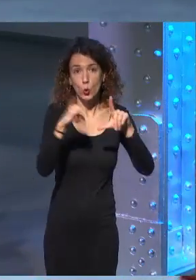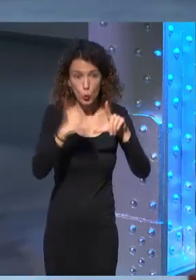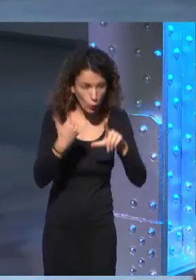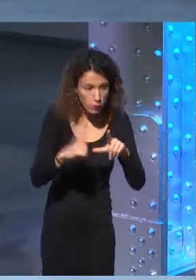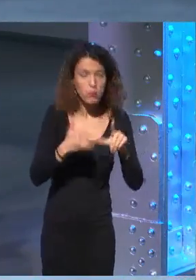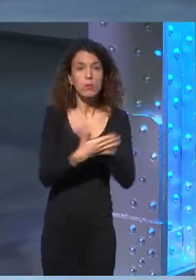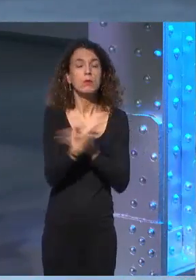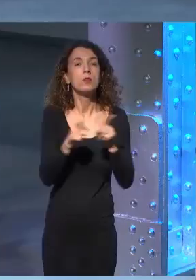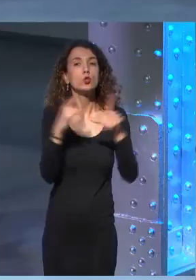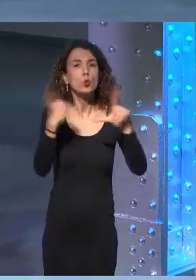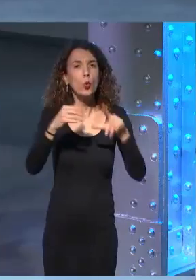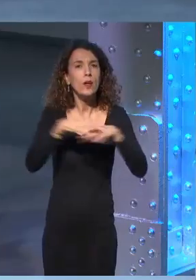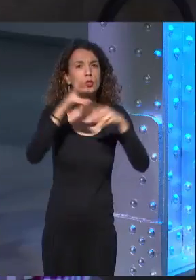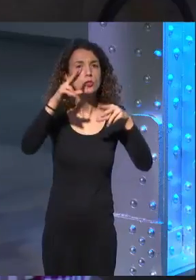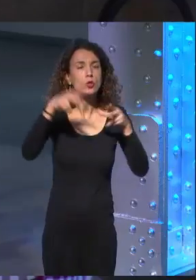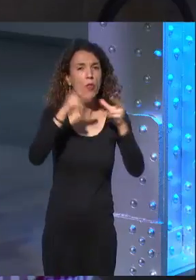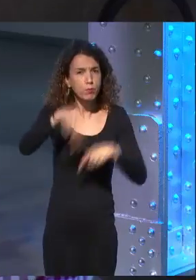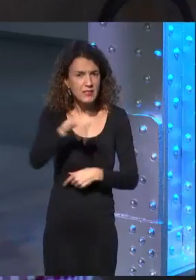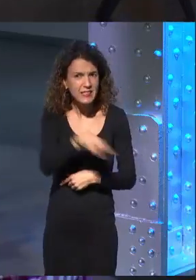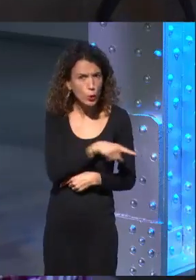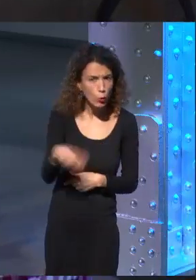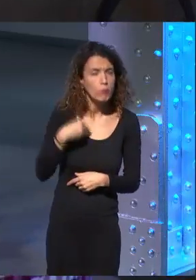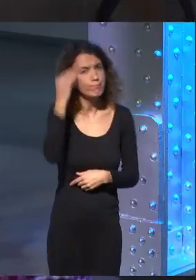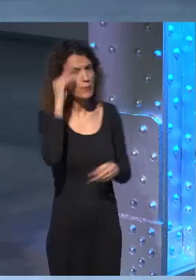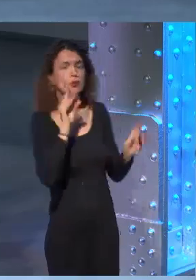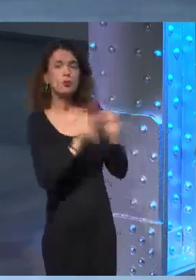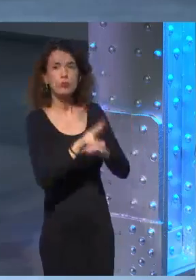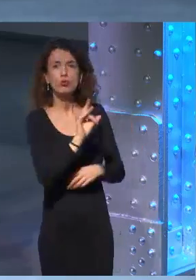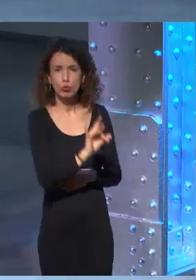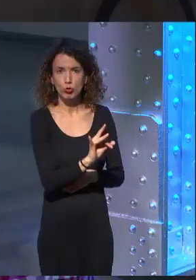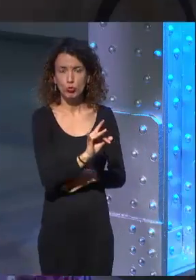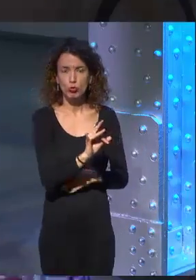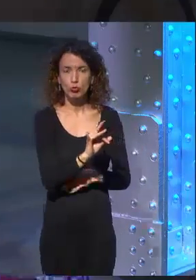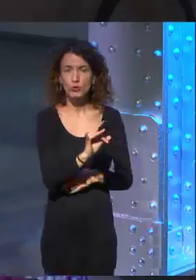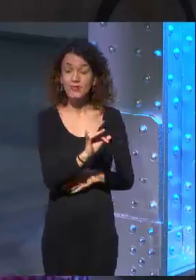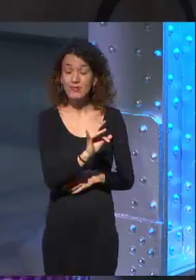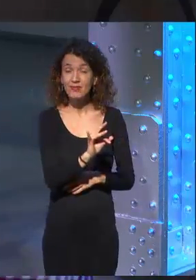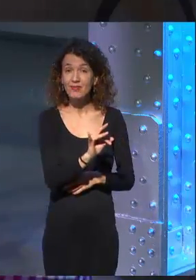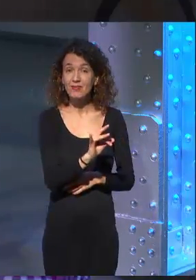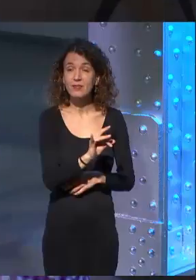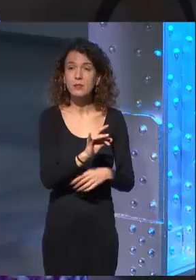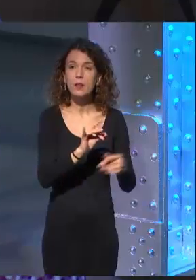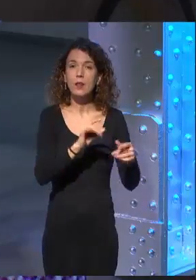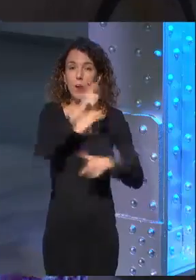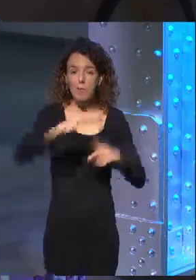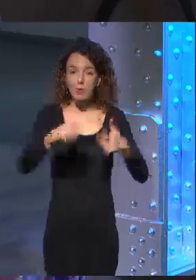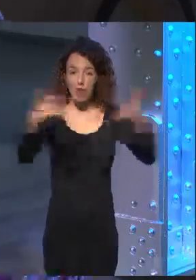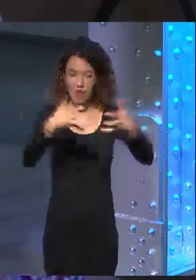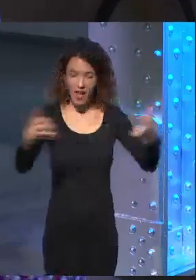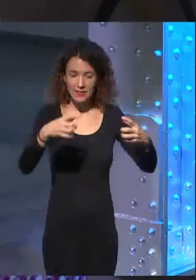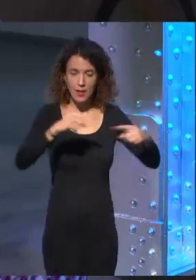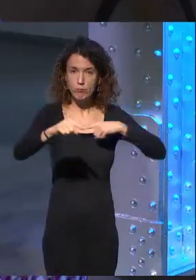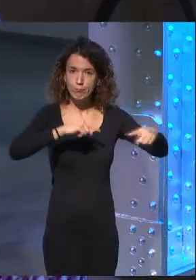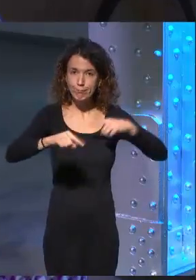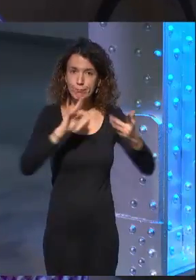the social media that you use the most? WhatsApp, Smart Chat, YouTube. Do you consider YouTube as a social media? Yes, I do. Do you